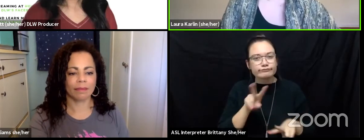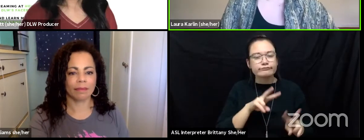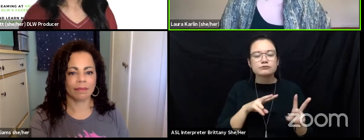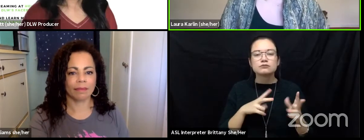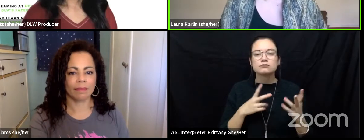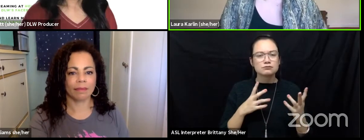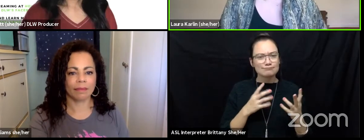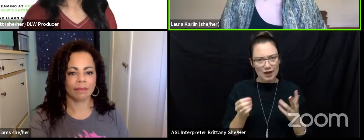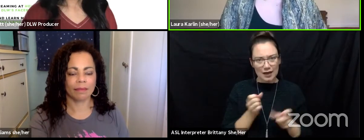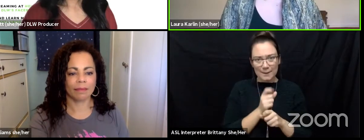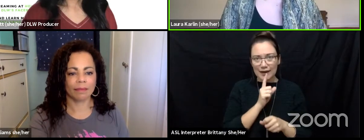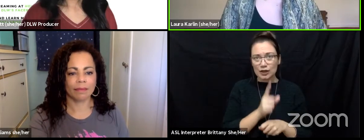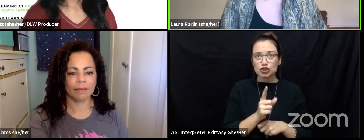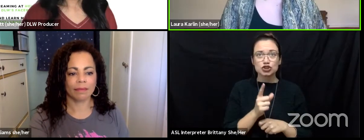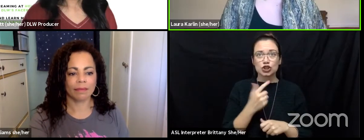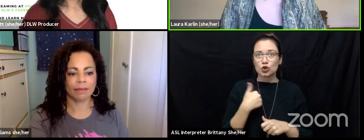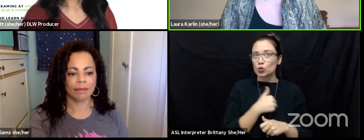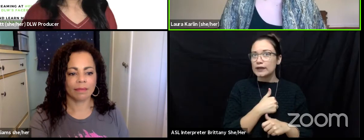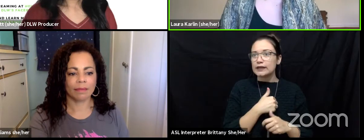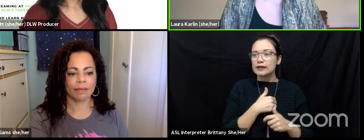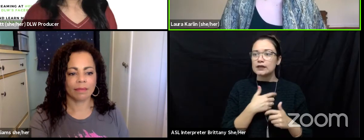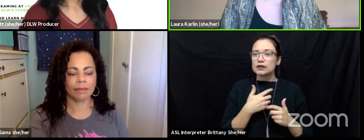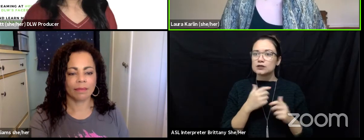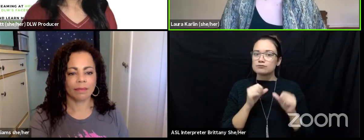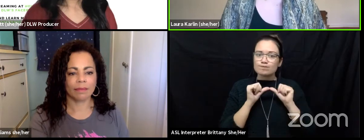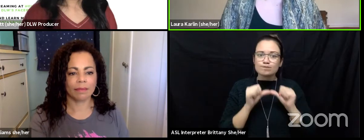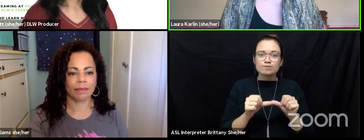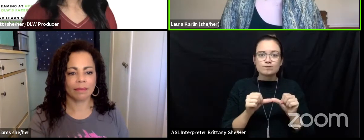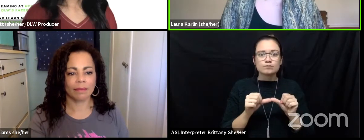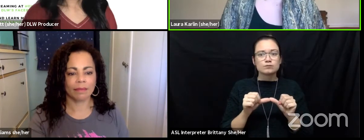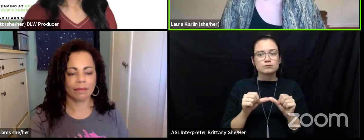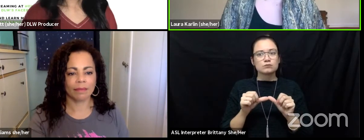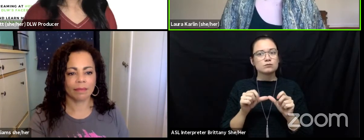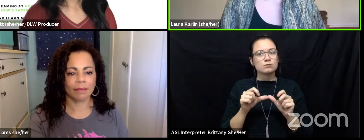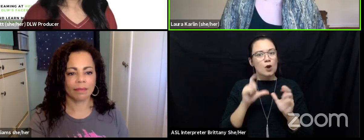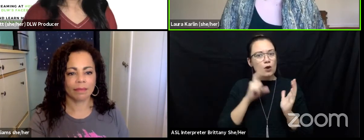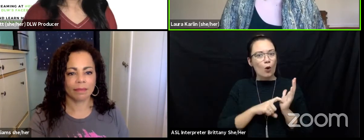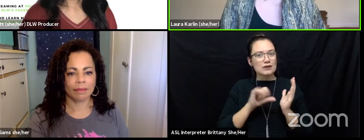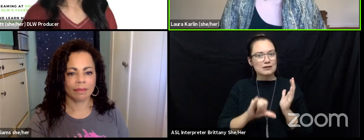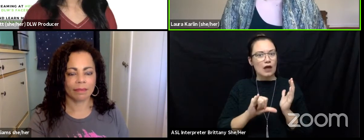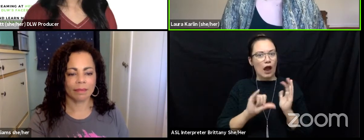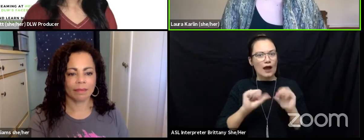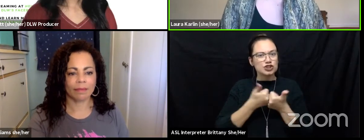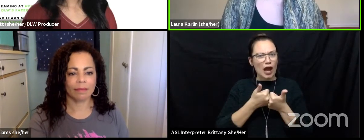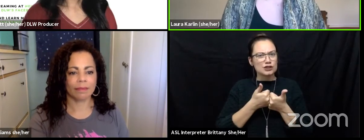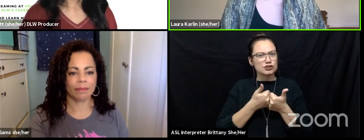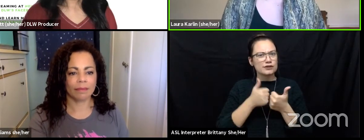making sure that we are constantly examining that and challenging it